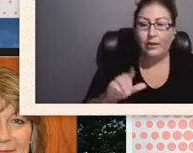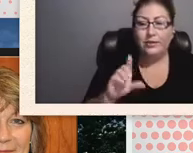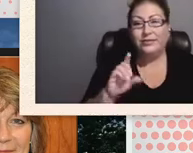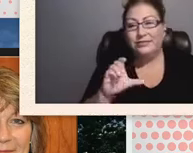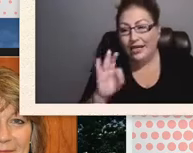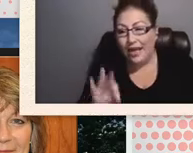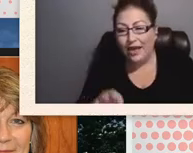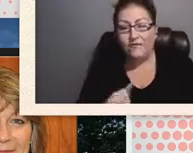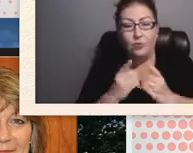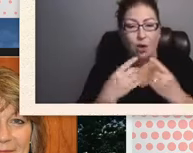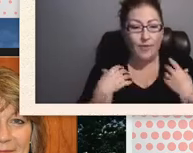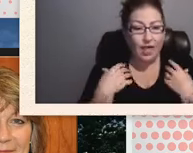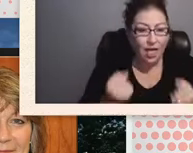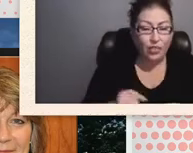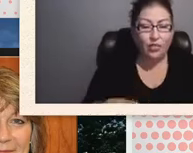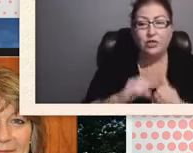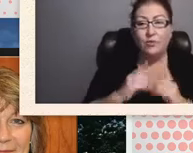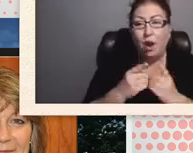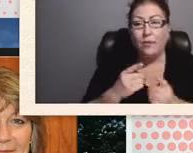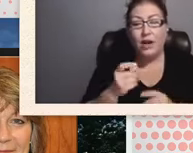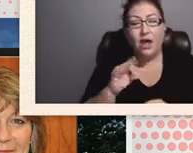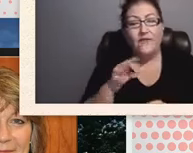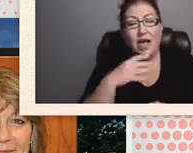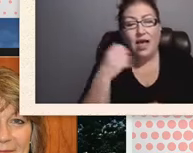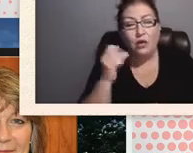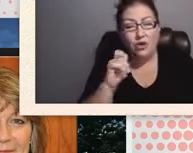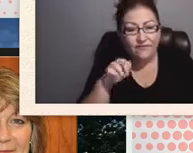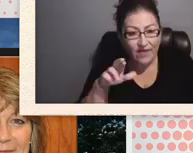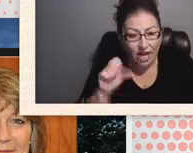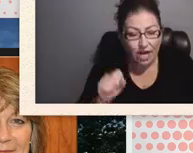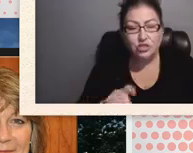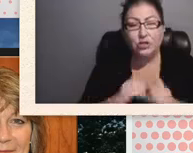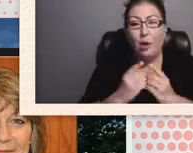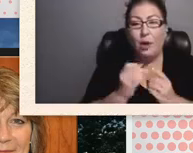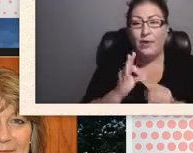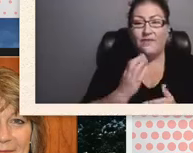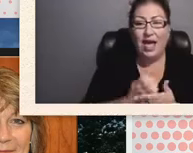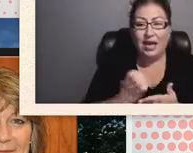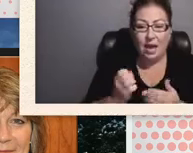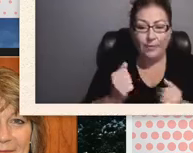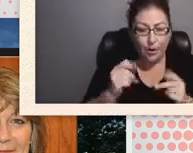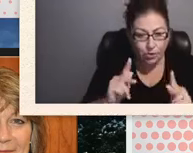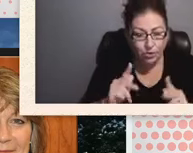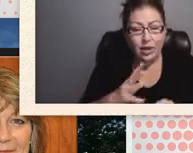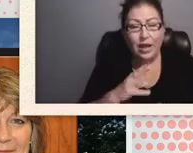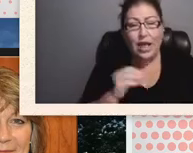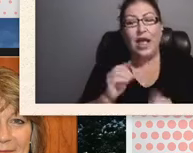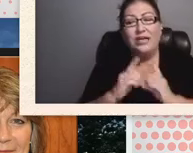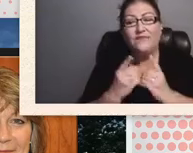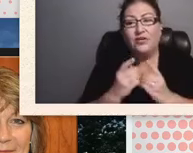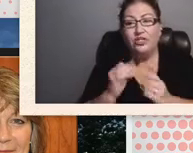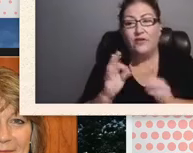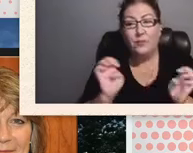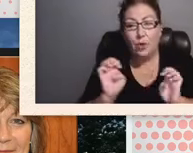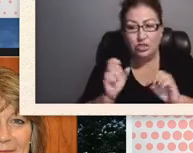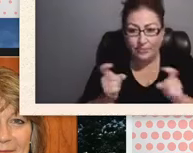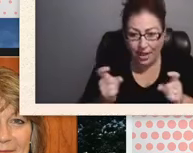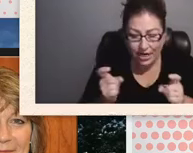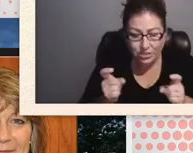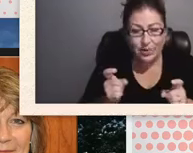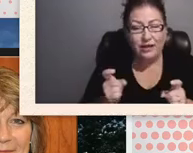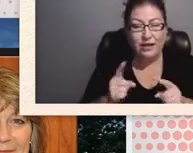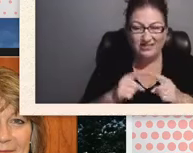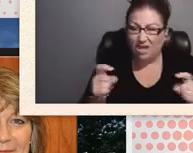Health and the Department of Elder Affairs and the Department of Economic Opportunity and the Division of Emergency Management, et cetera,